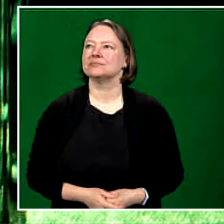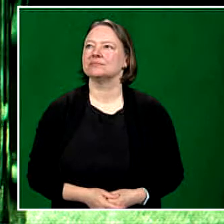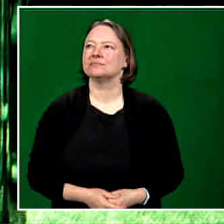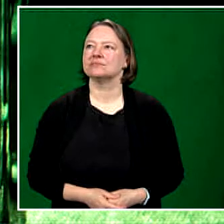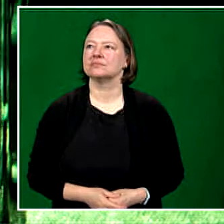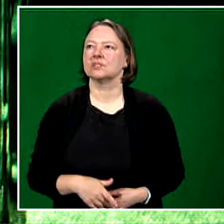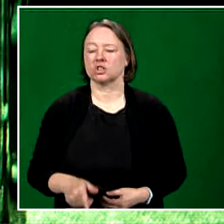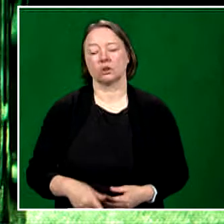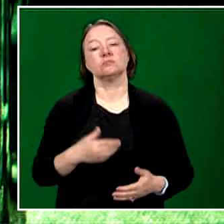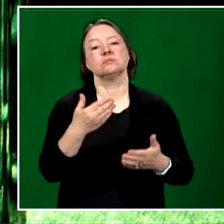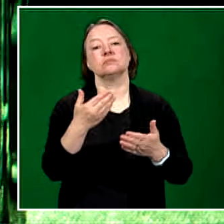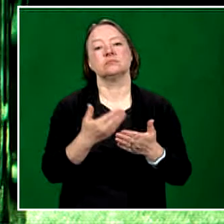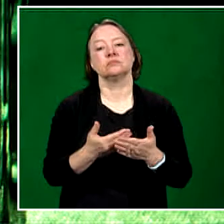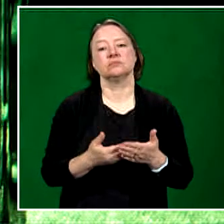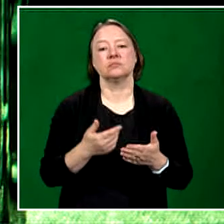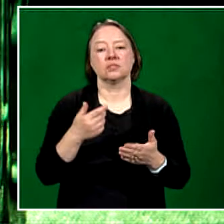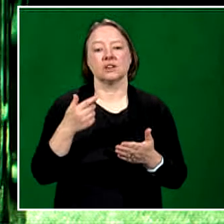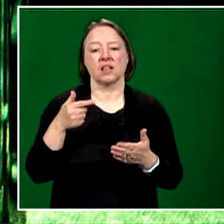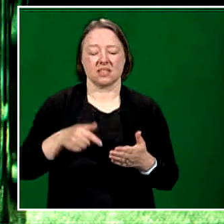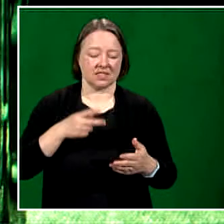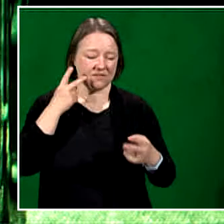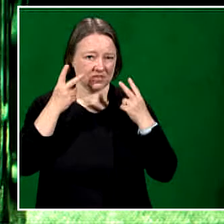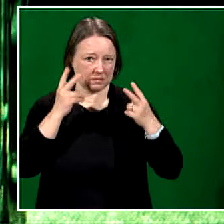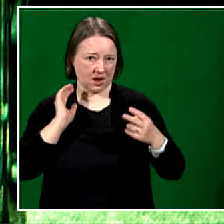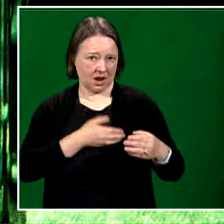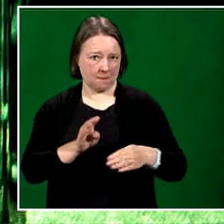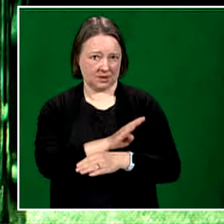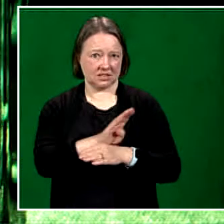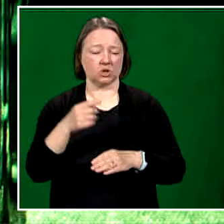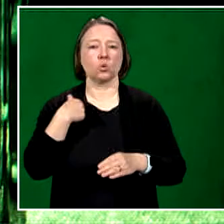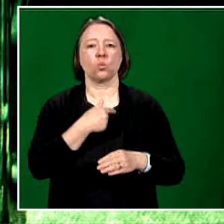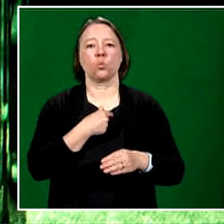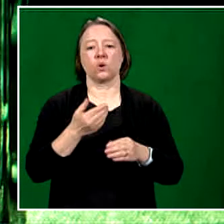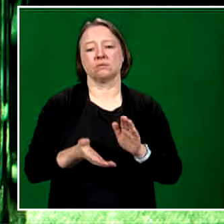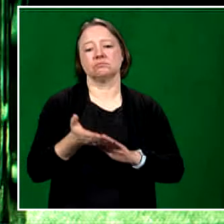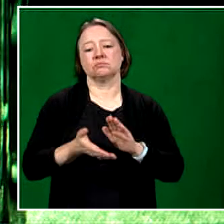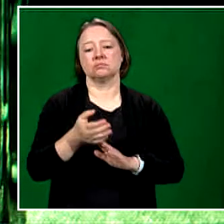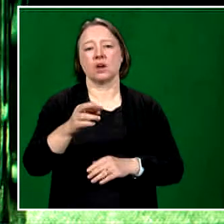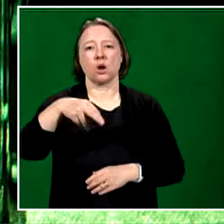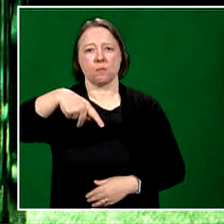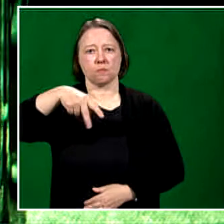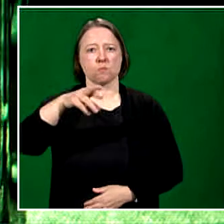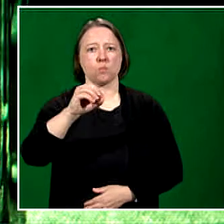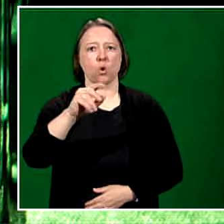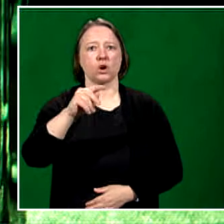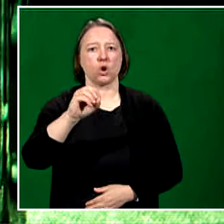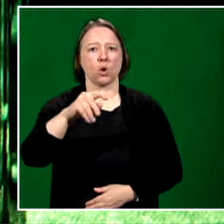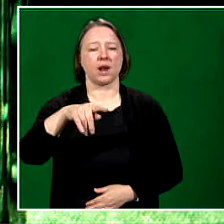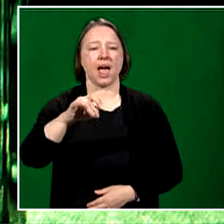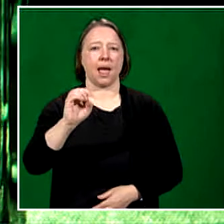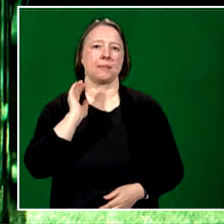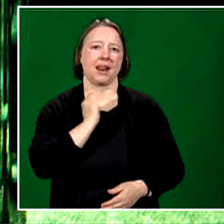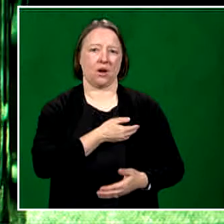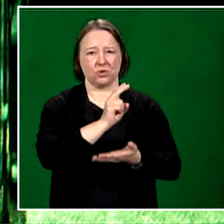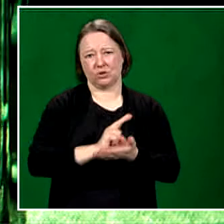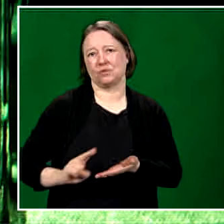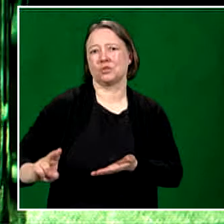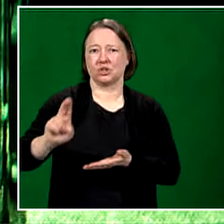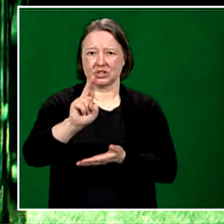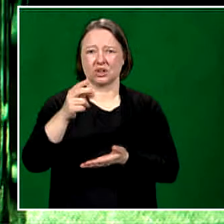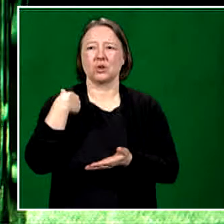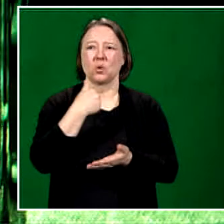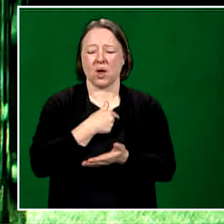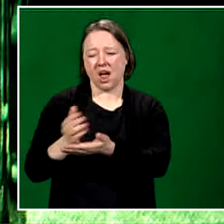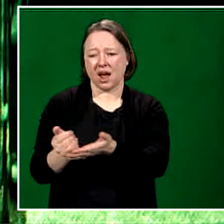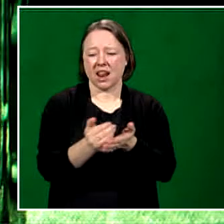So to confirm the feasibility of this business, we ran a prototype at FU University in Costa Rica, where we collected organic